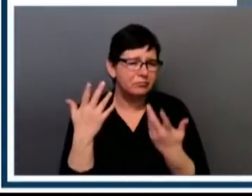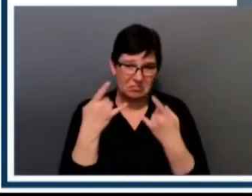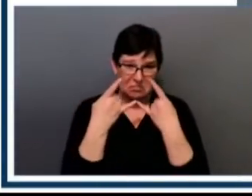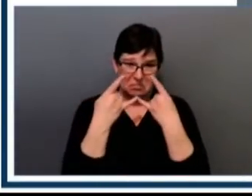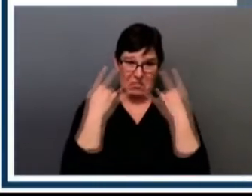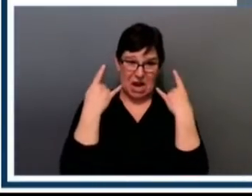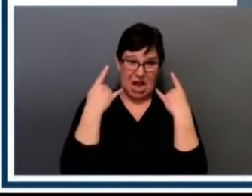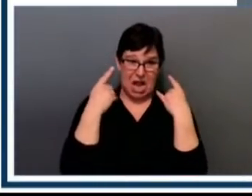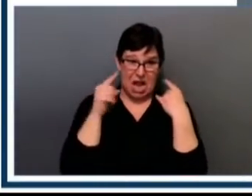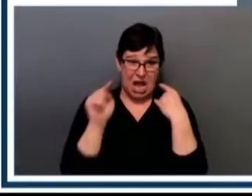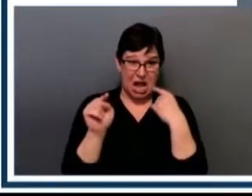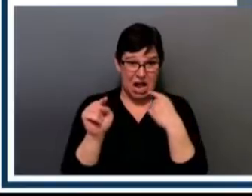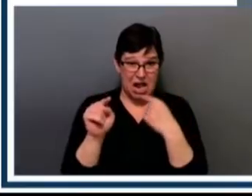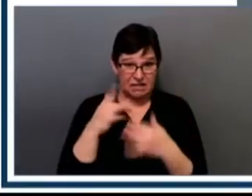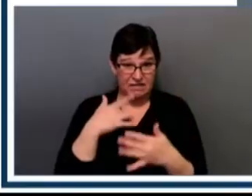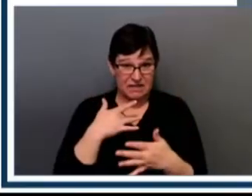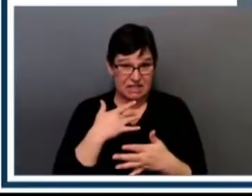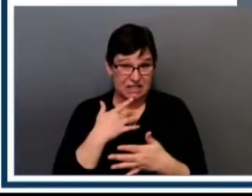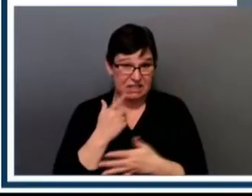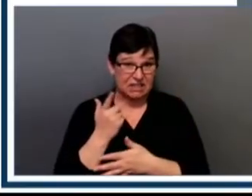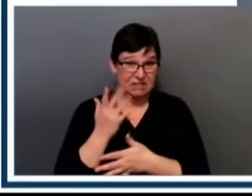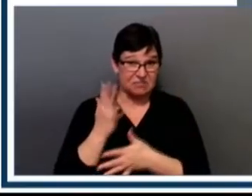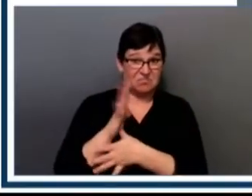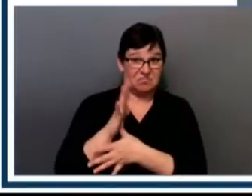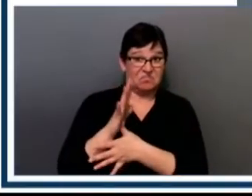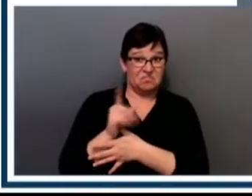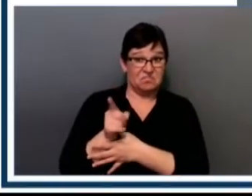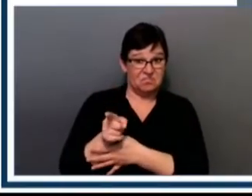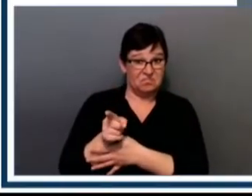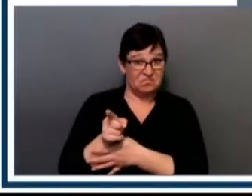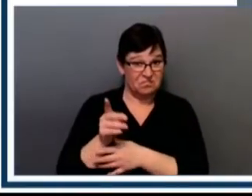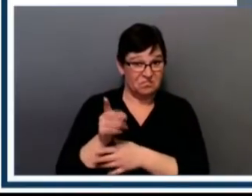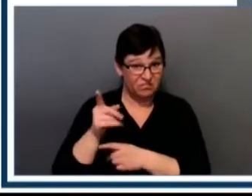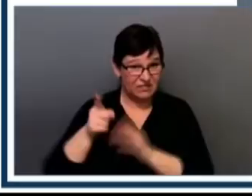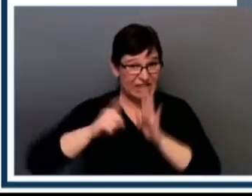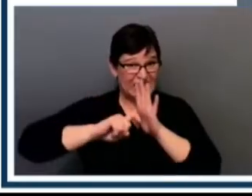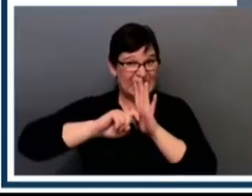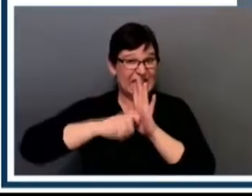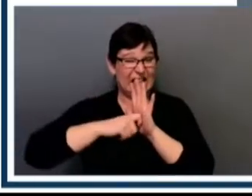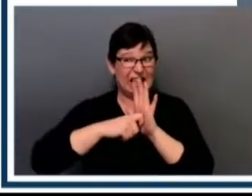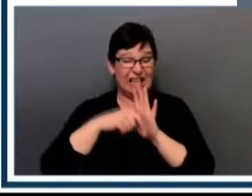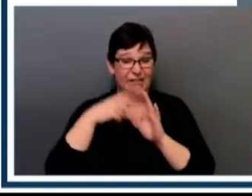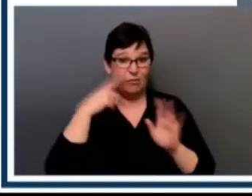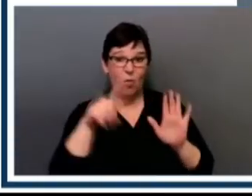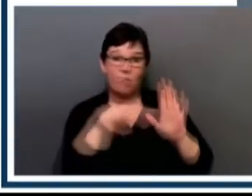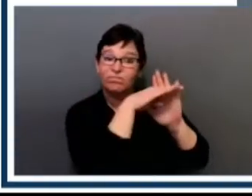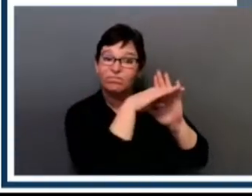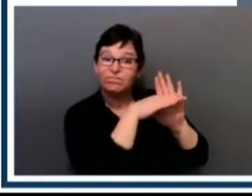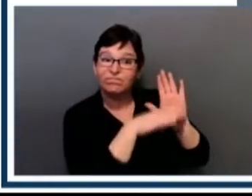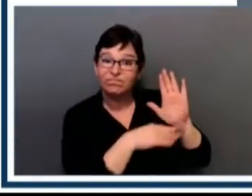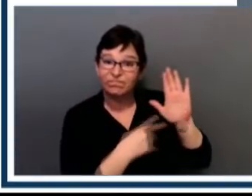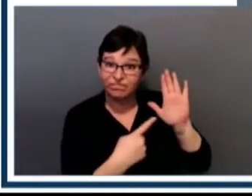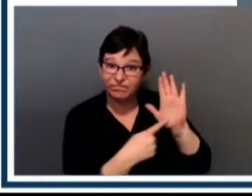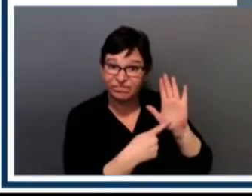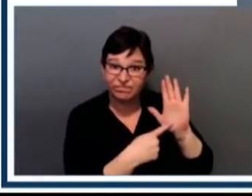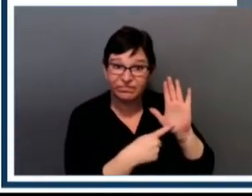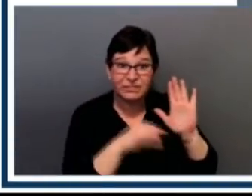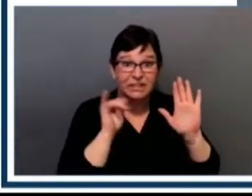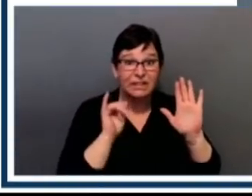vaccination obviously is tremendously important, but masks themselves, have they been just absolutely crucial in trying to rein in this